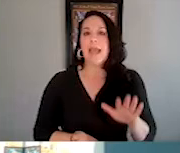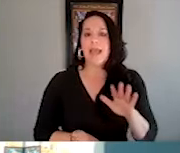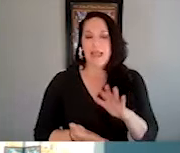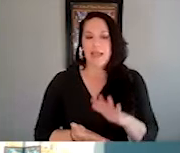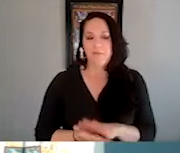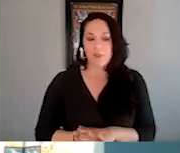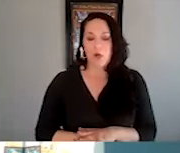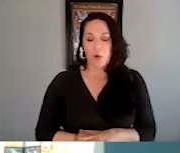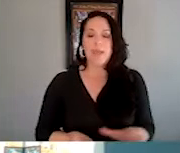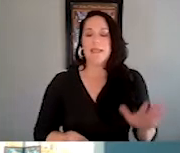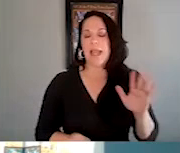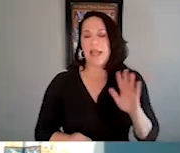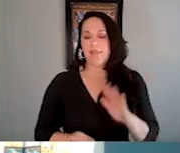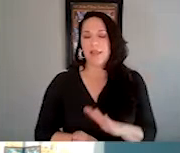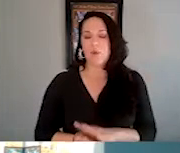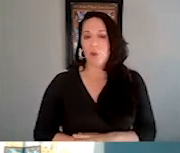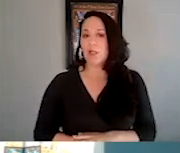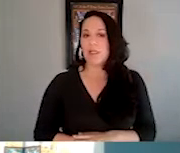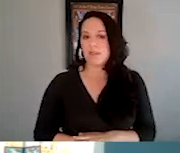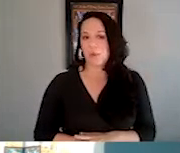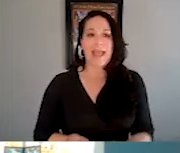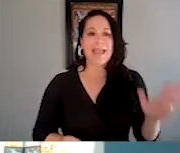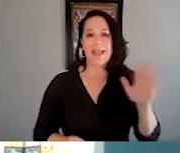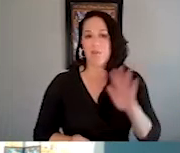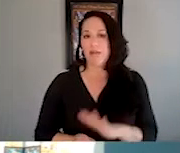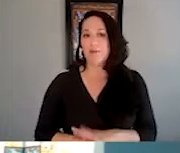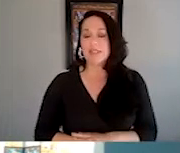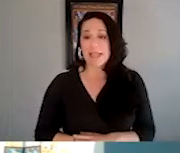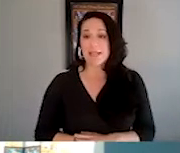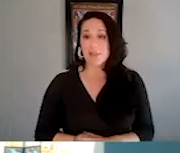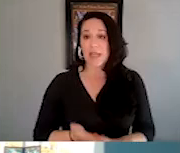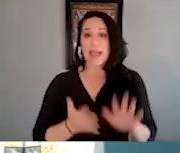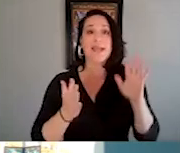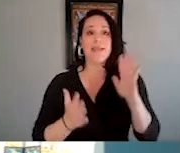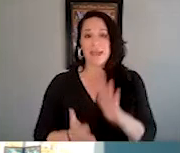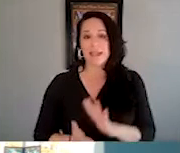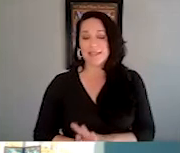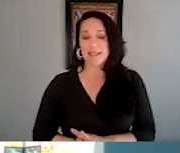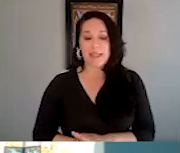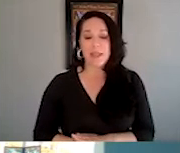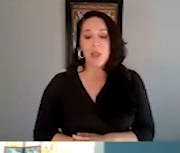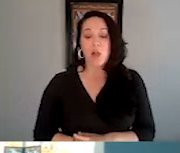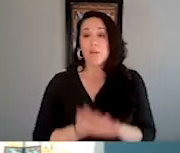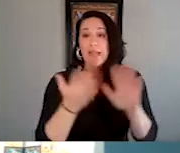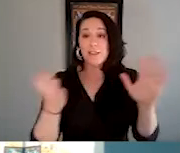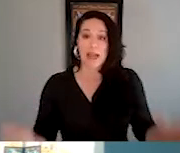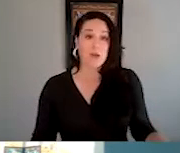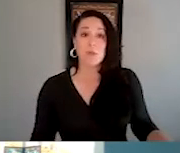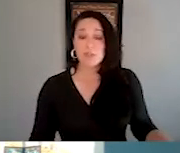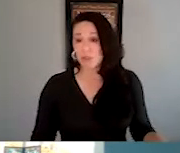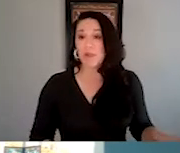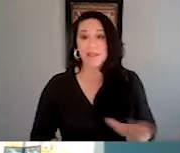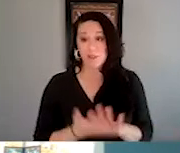come and feel open and like their word is okay and whatever they say is okay, and that they are going to be